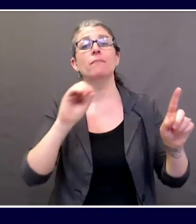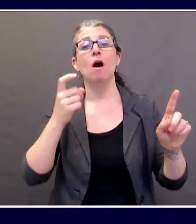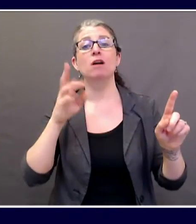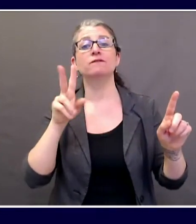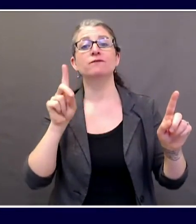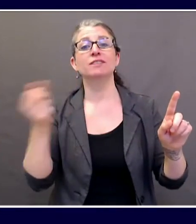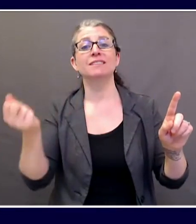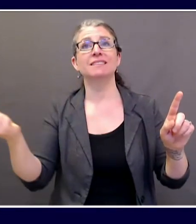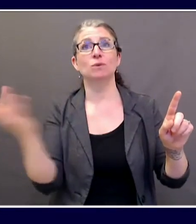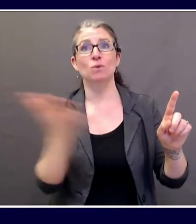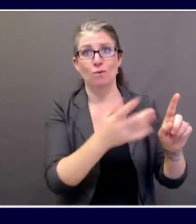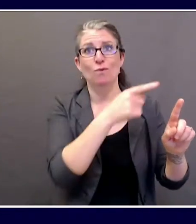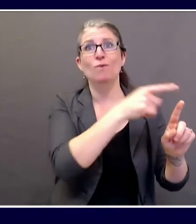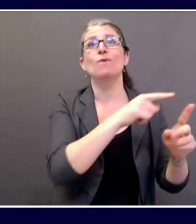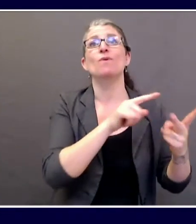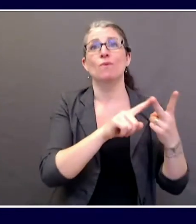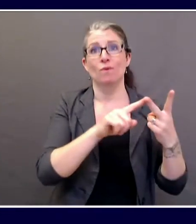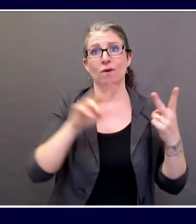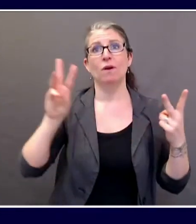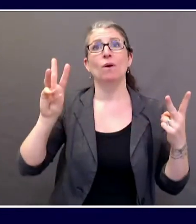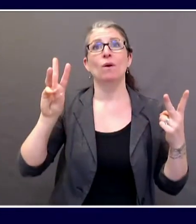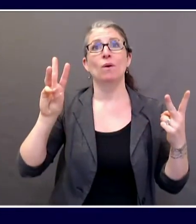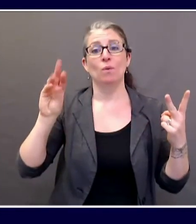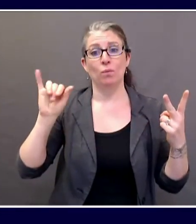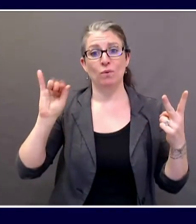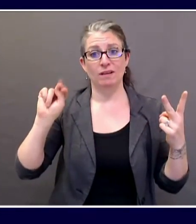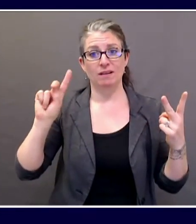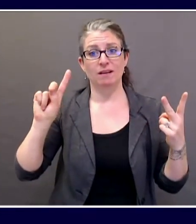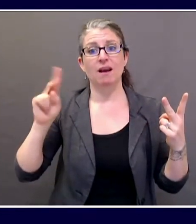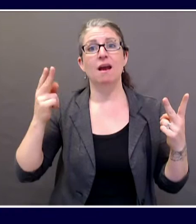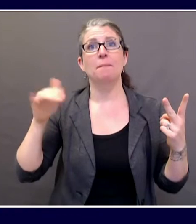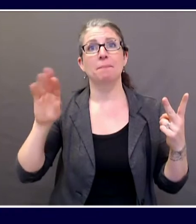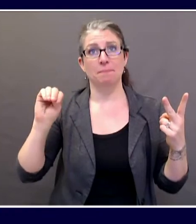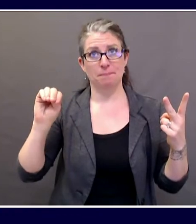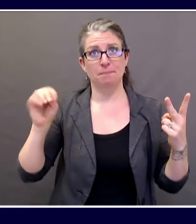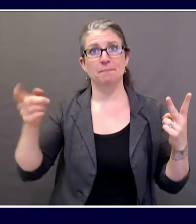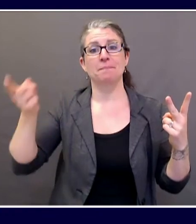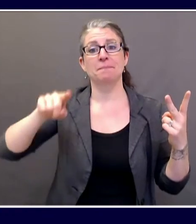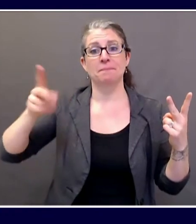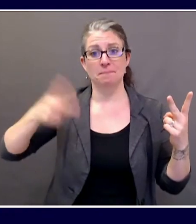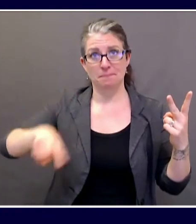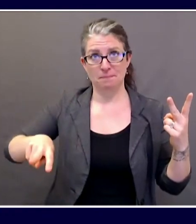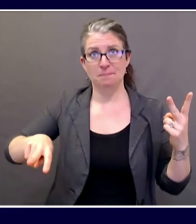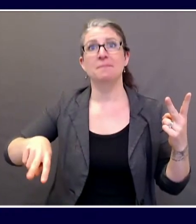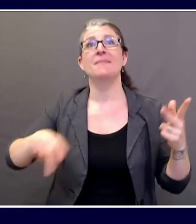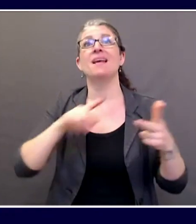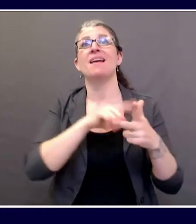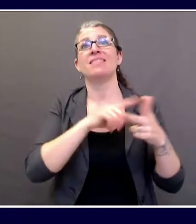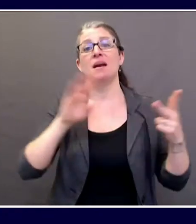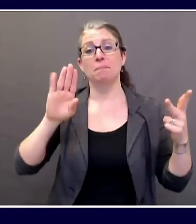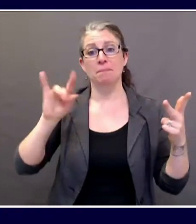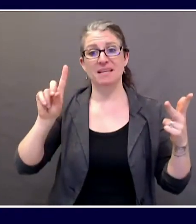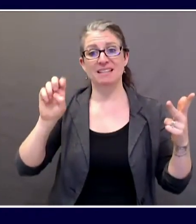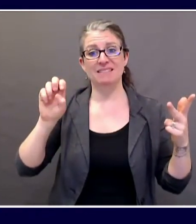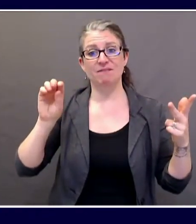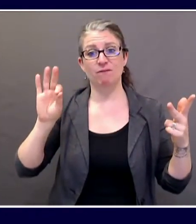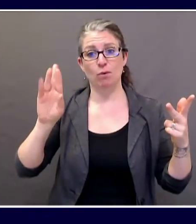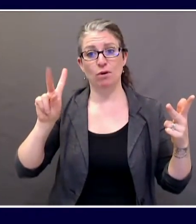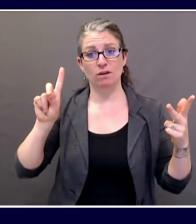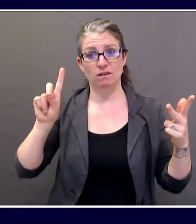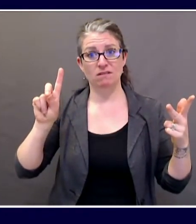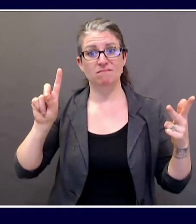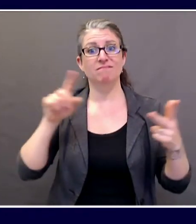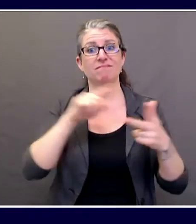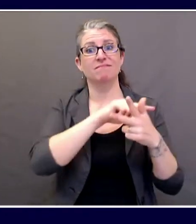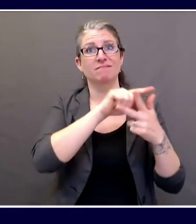a large-scale vaccination site. So the mobile unit is a really critical piece to our strategy there. But the other way, Chris, is that the